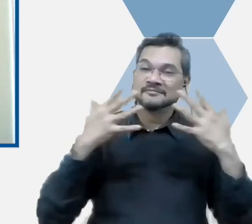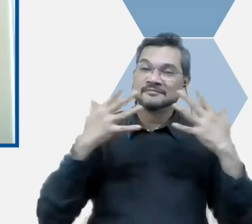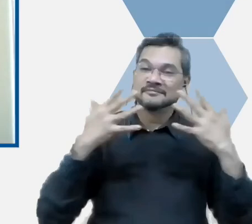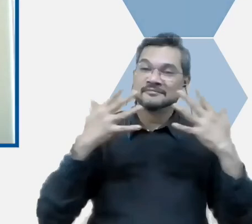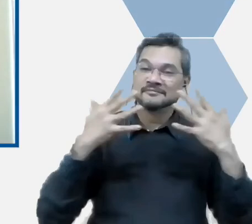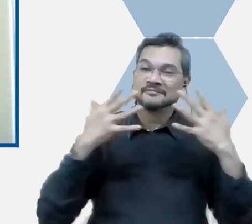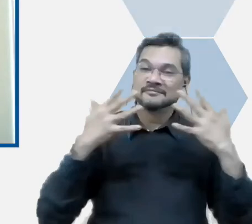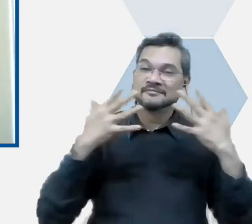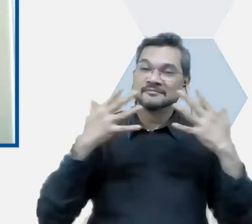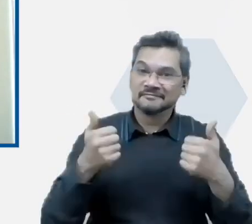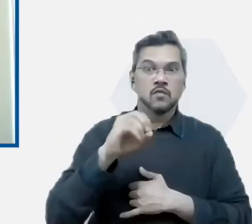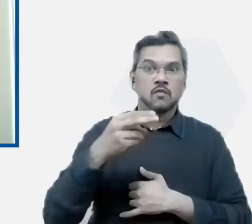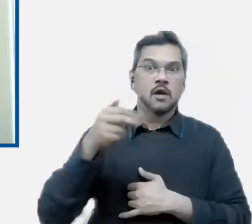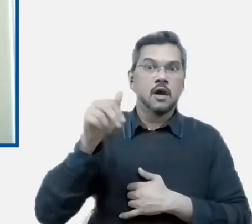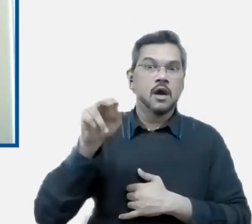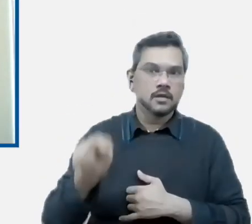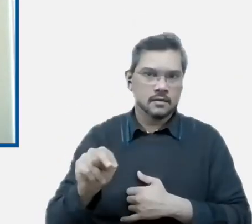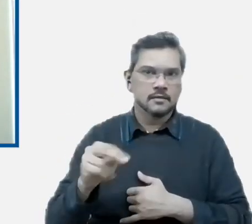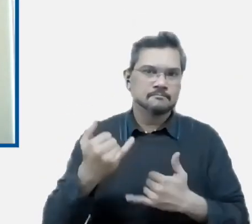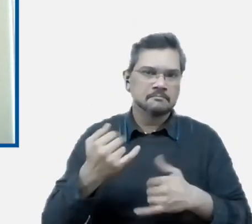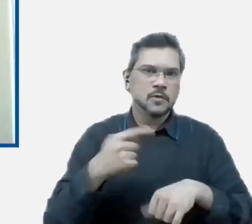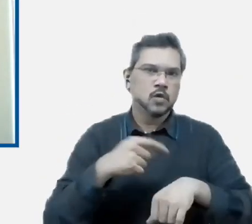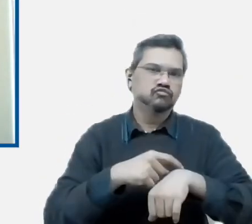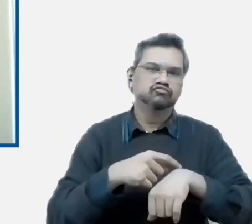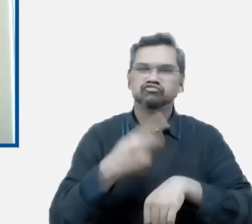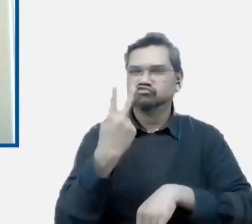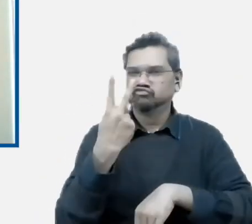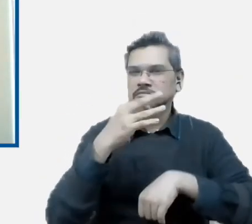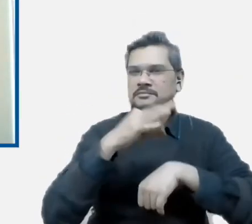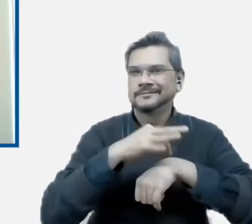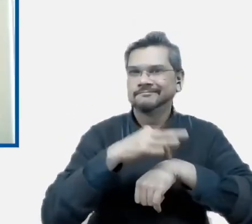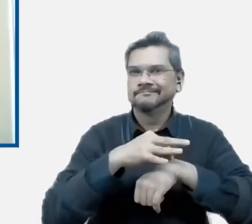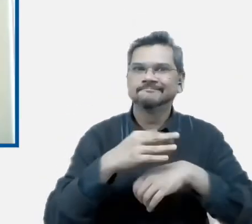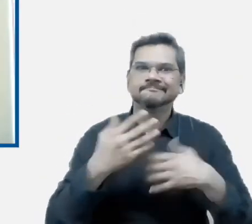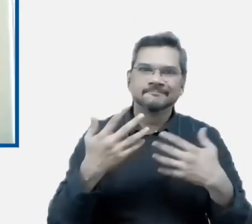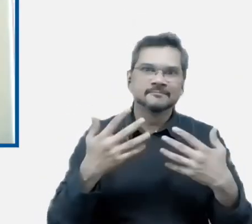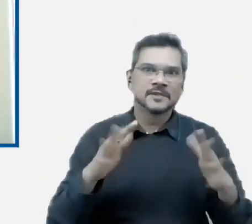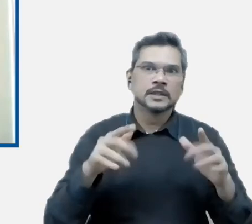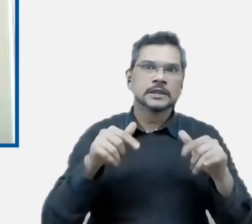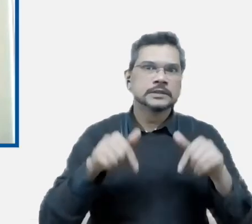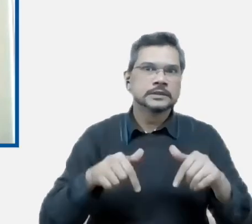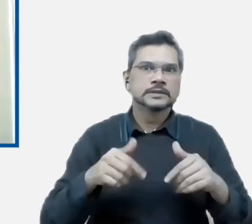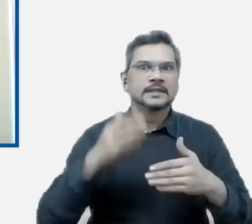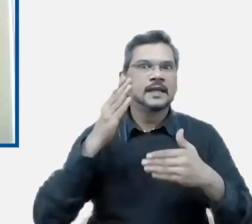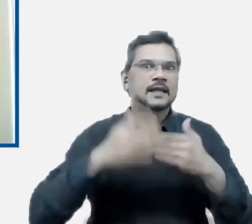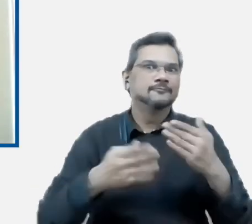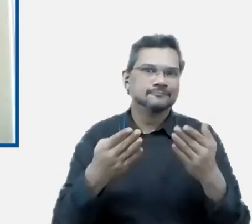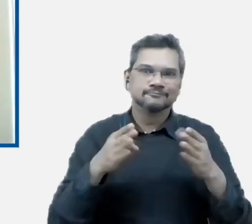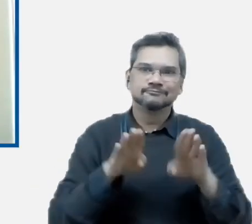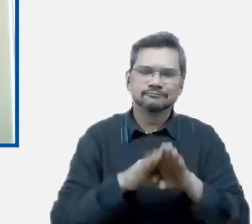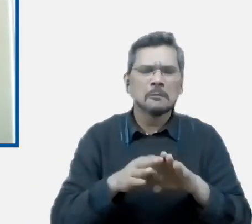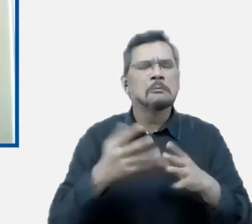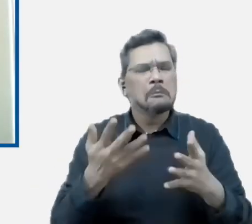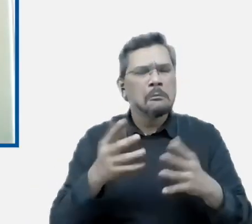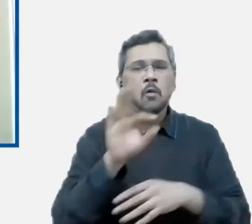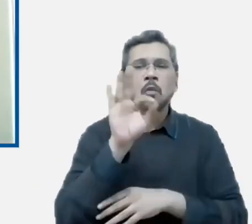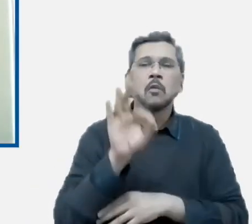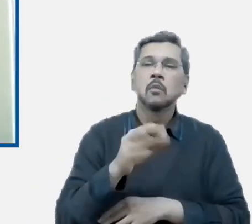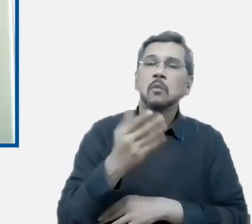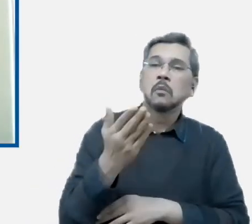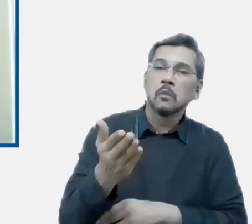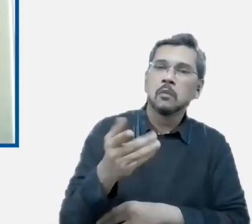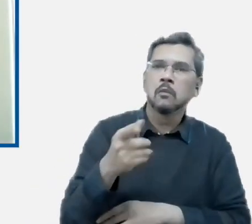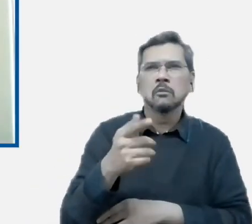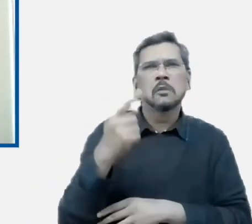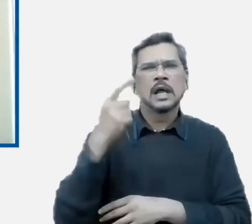answer, please. You are an expert already. So the question to you, Johan, is what kind of data, tools, risk